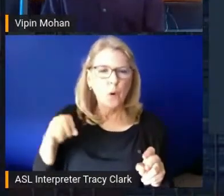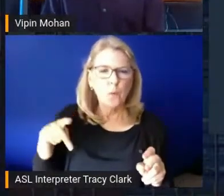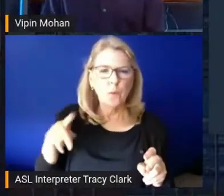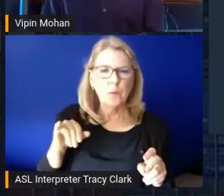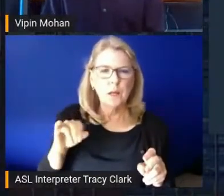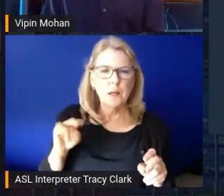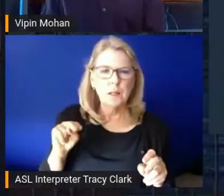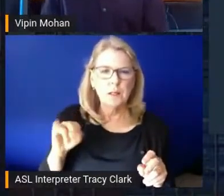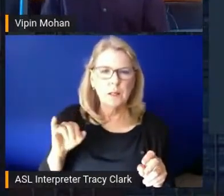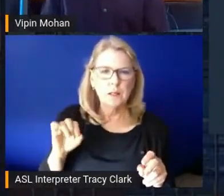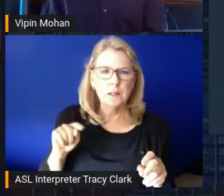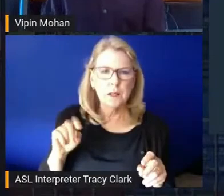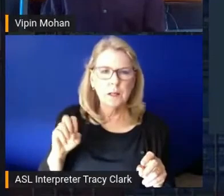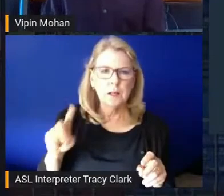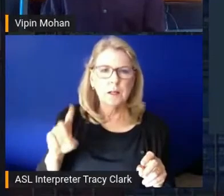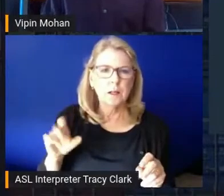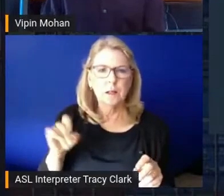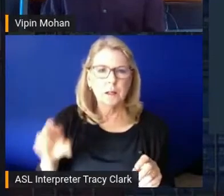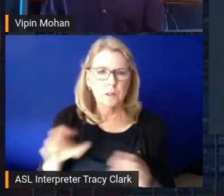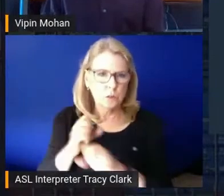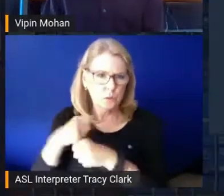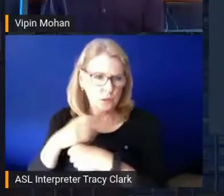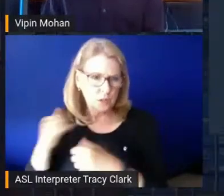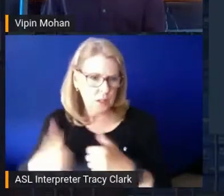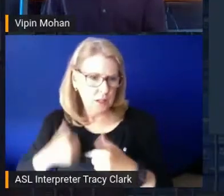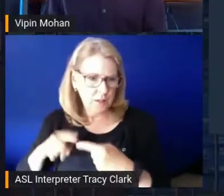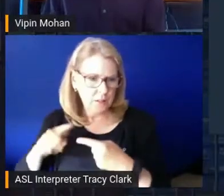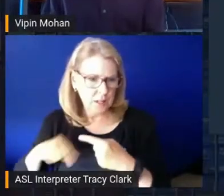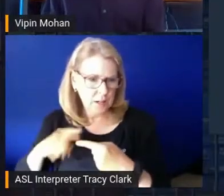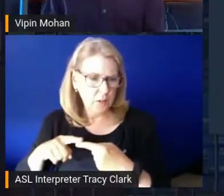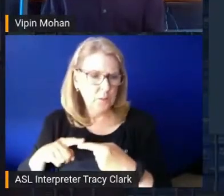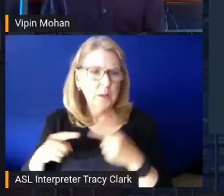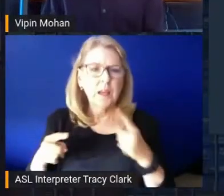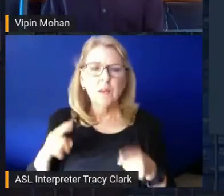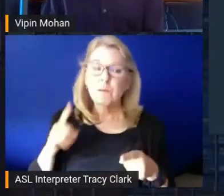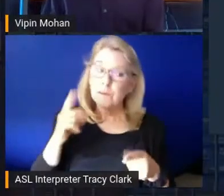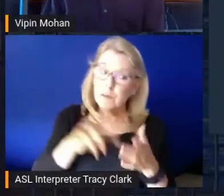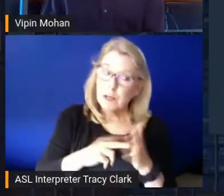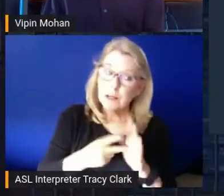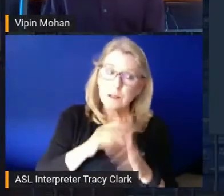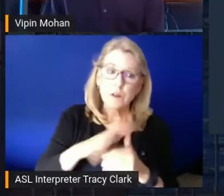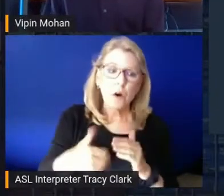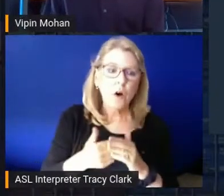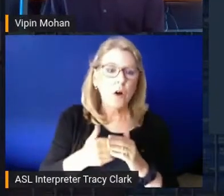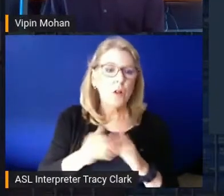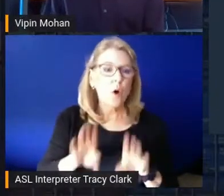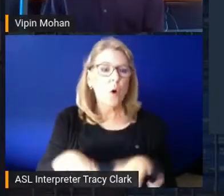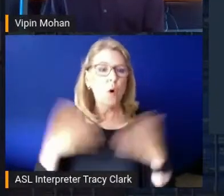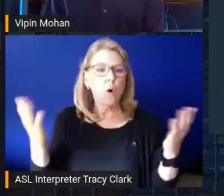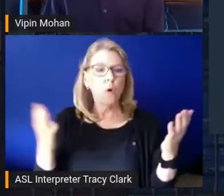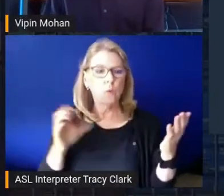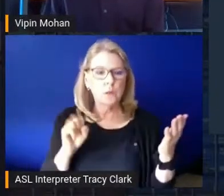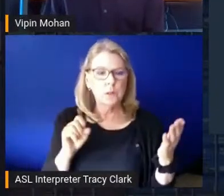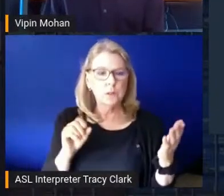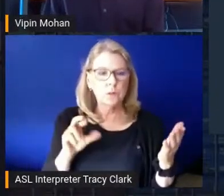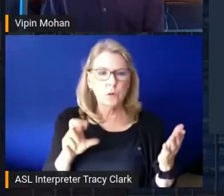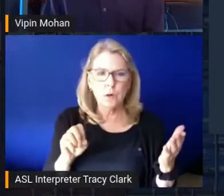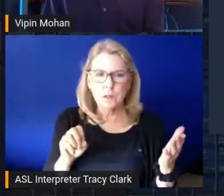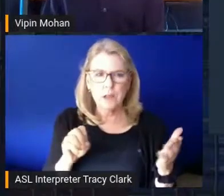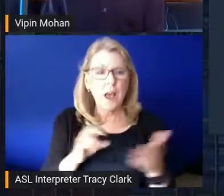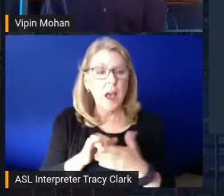all open source. So we use upstream Kubernetes bits, and all of the integrated and bundled software is all open source as